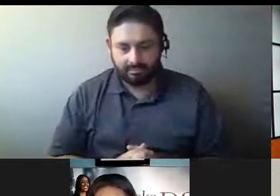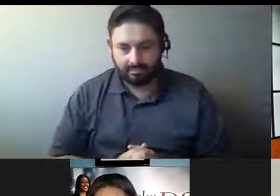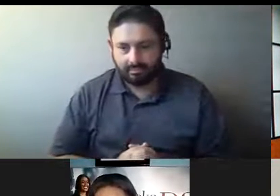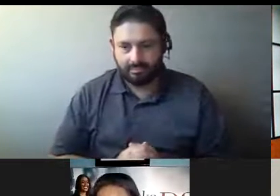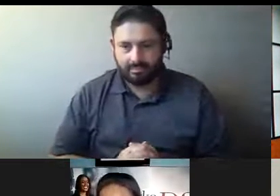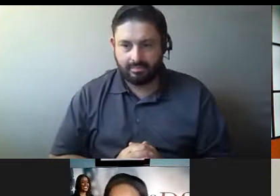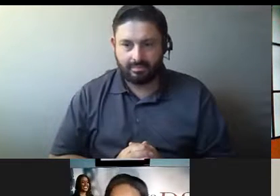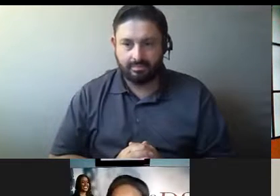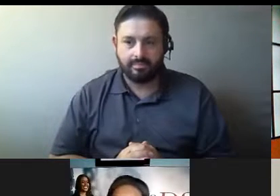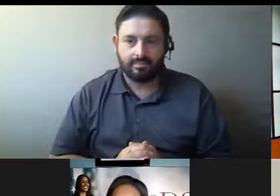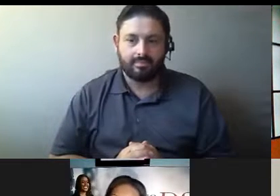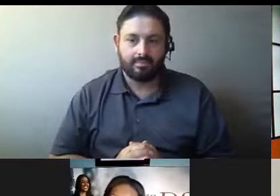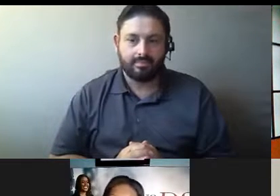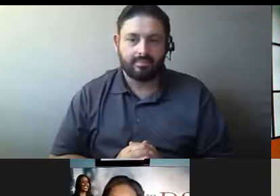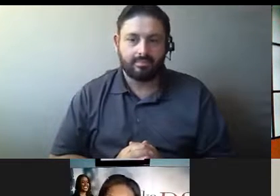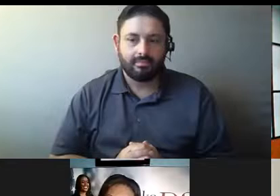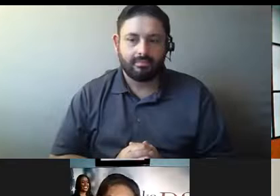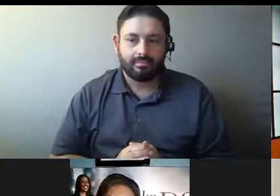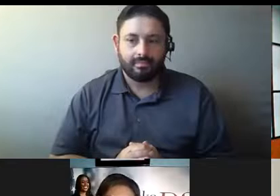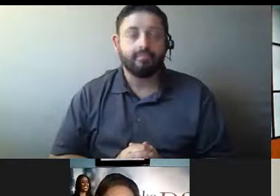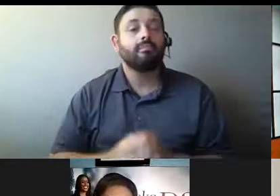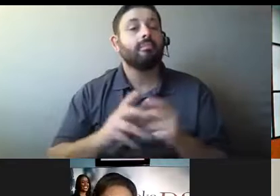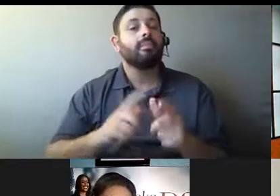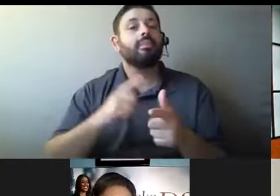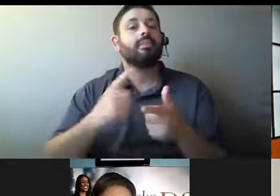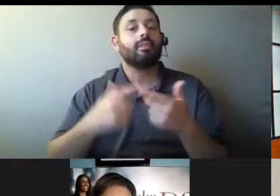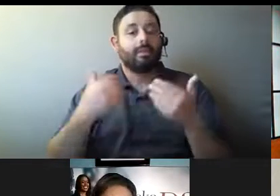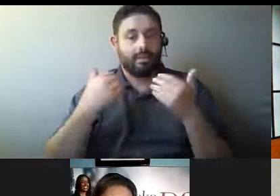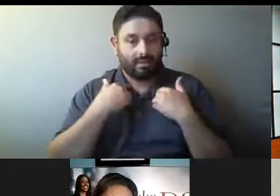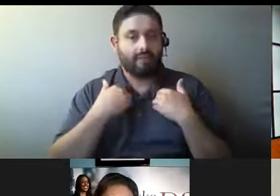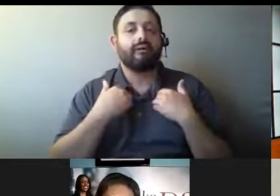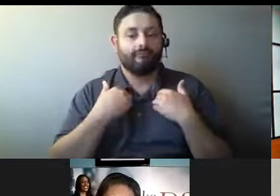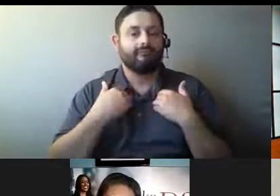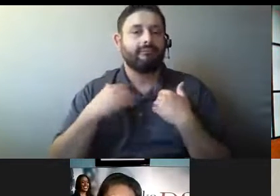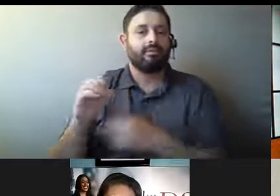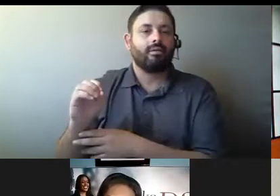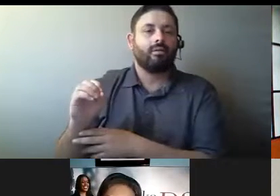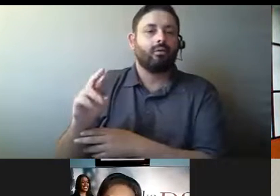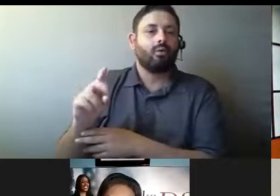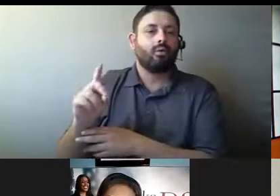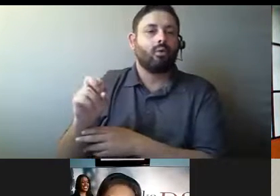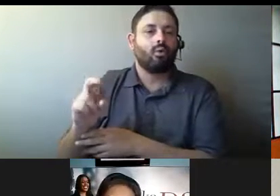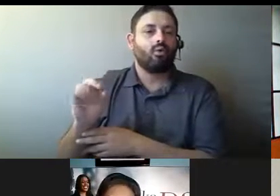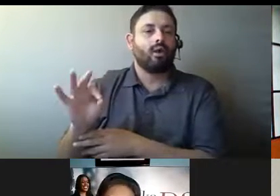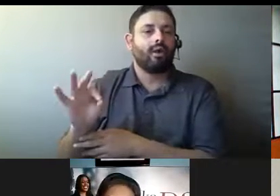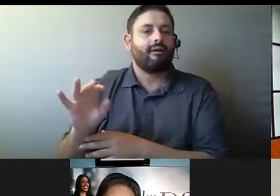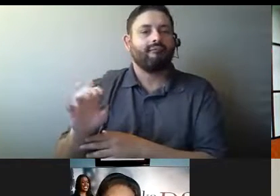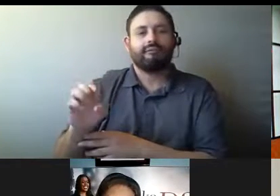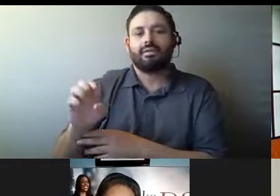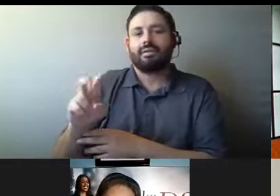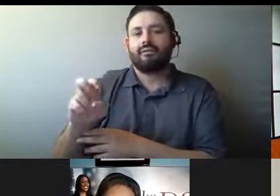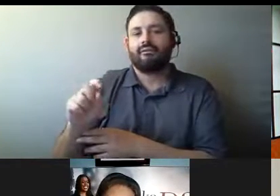countdown here ready to go. And then we have an order of events. I don't know if you folks have been told, but we have this